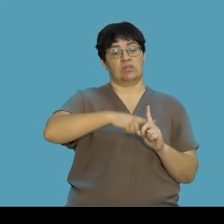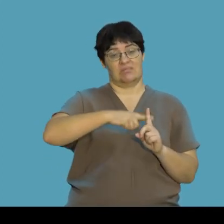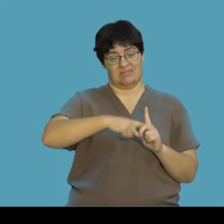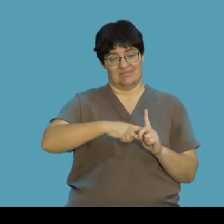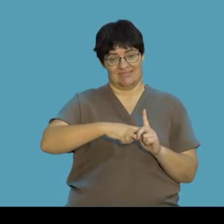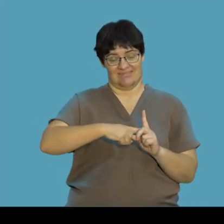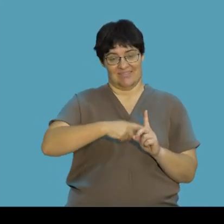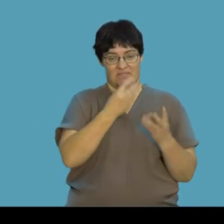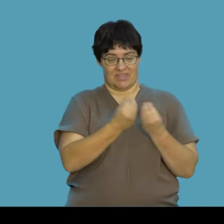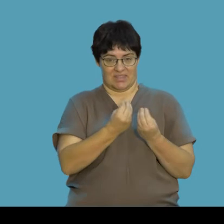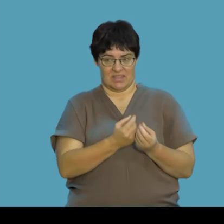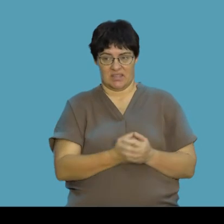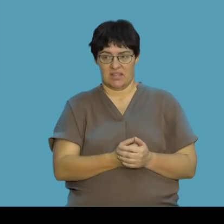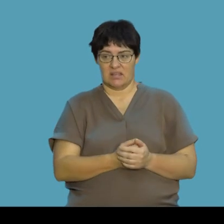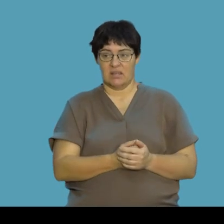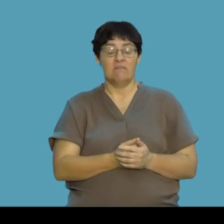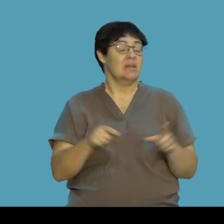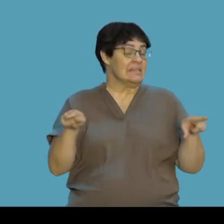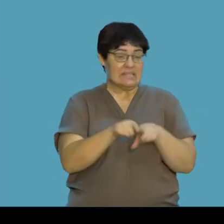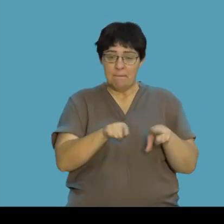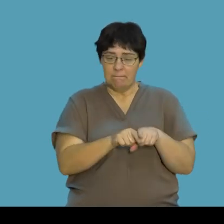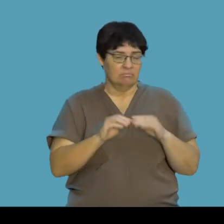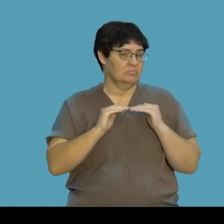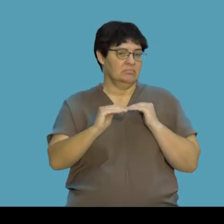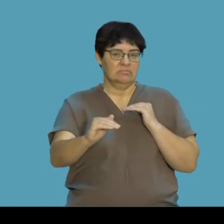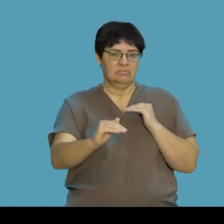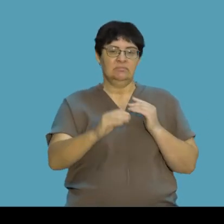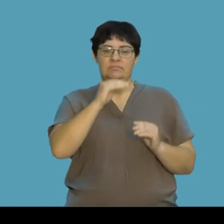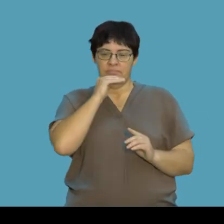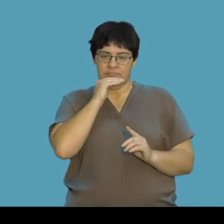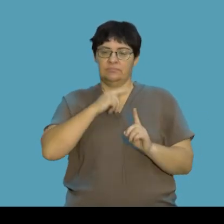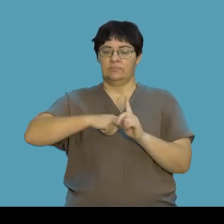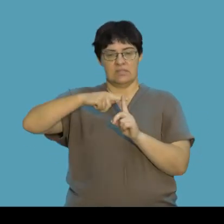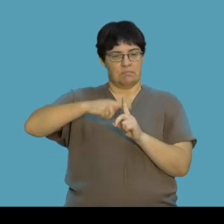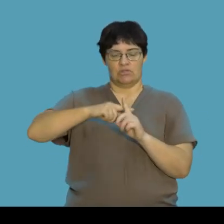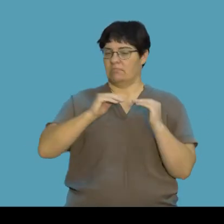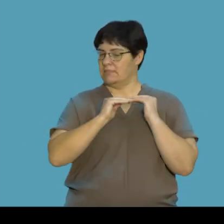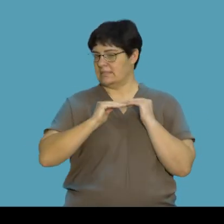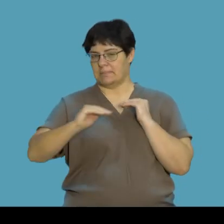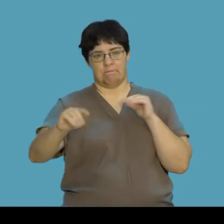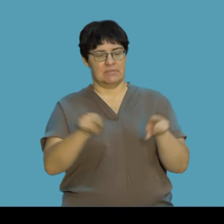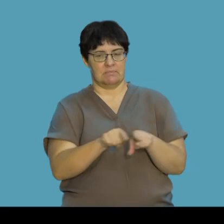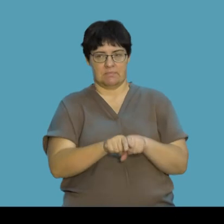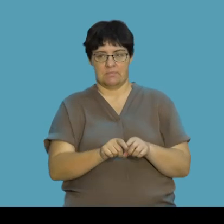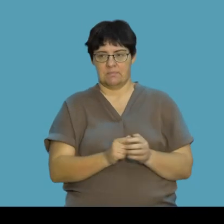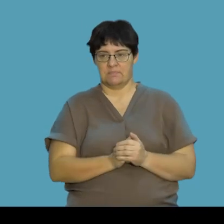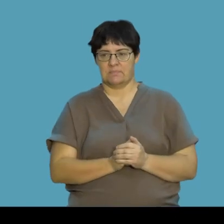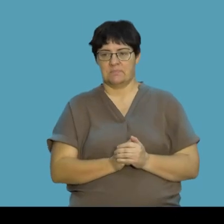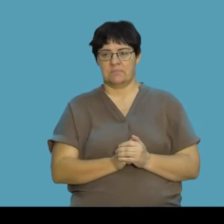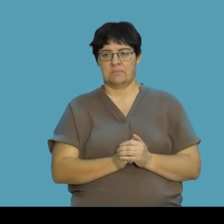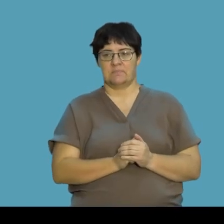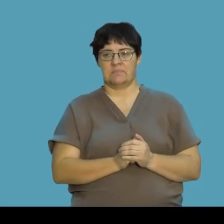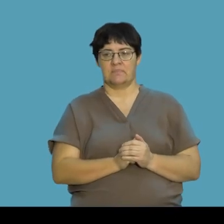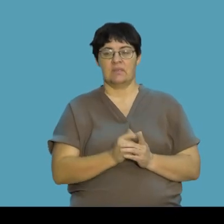substance. So if the speed remains the same, it means also temperature will not change during a phase change. So when a substance is